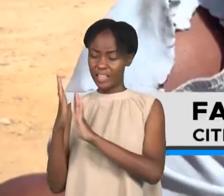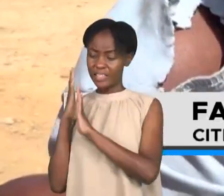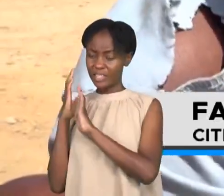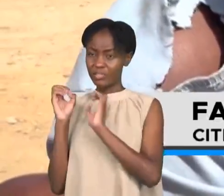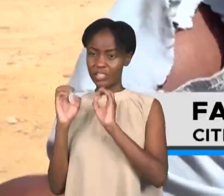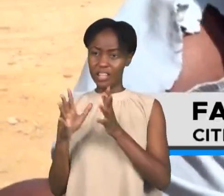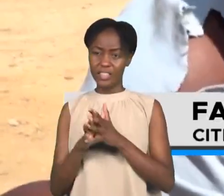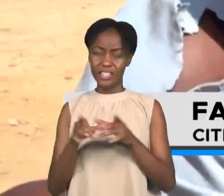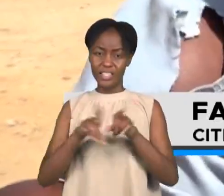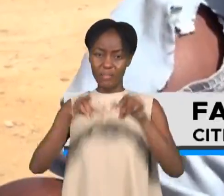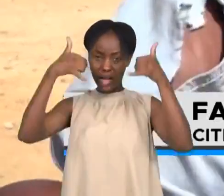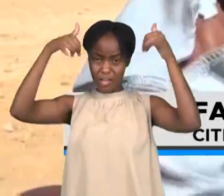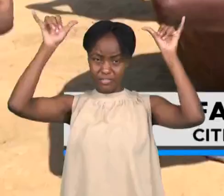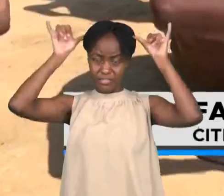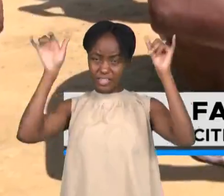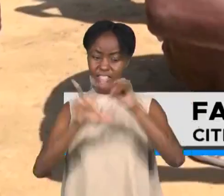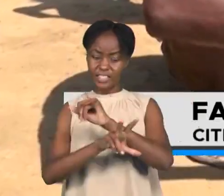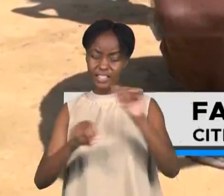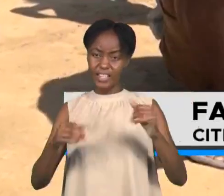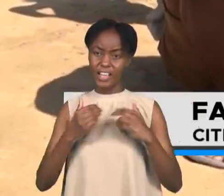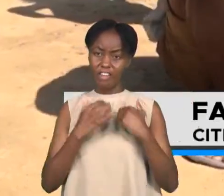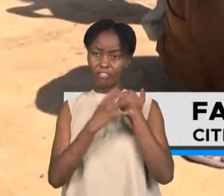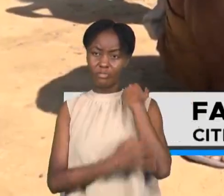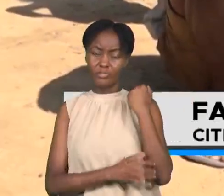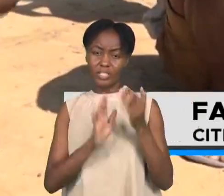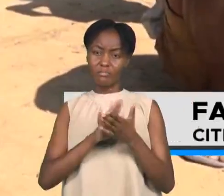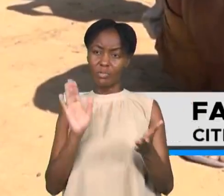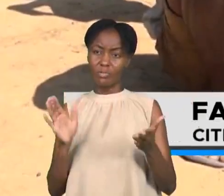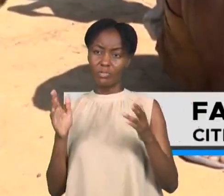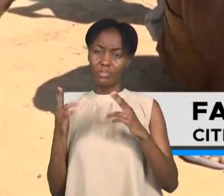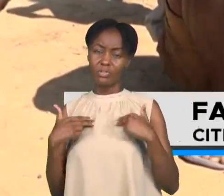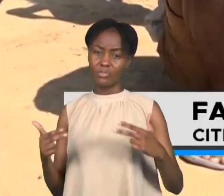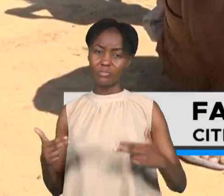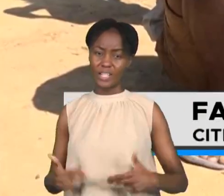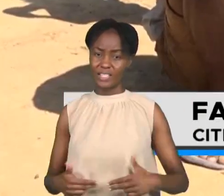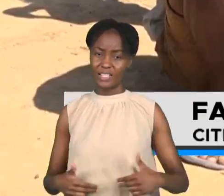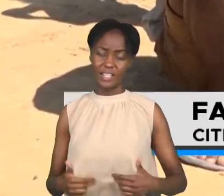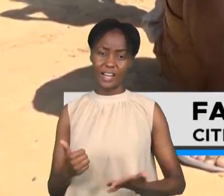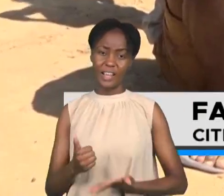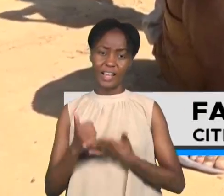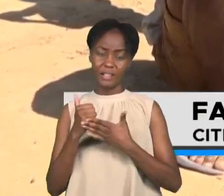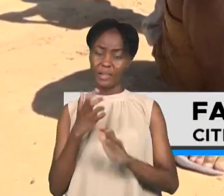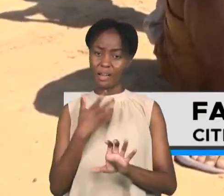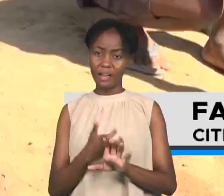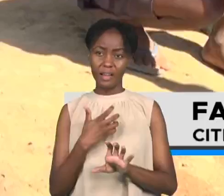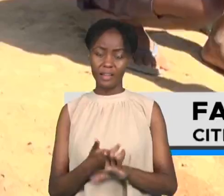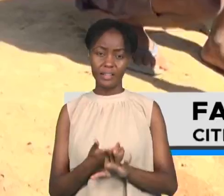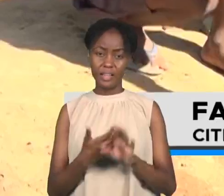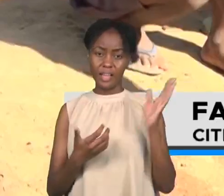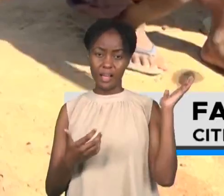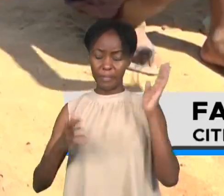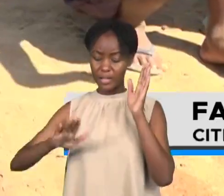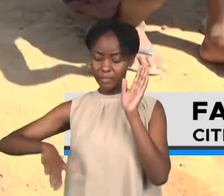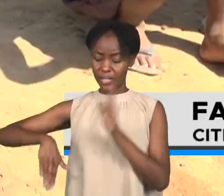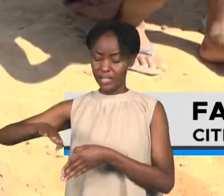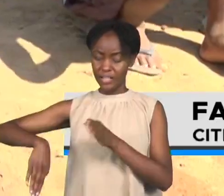have exacerbated poverty and complicated humanitarian relief efforts. Madagascar's government has